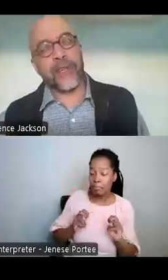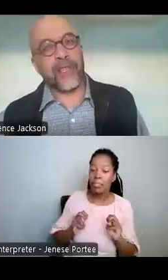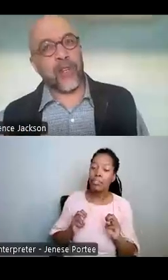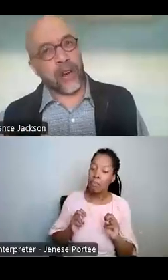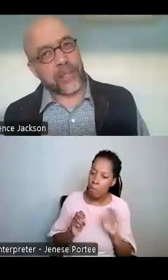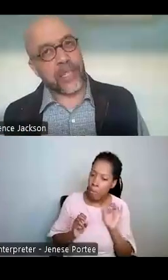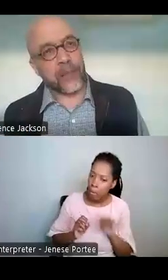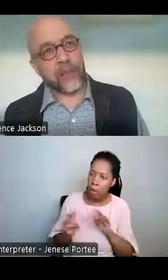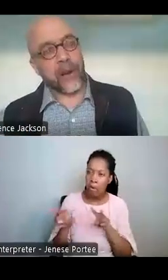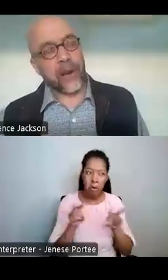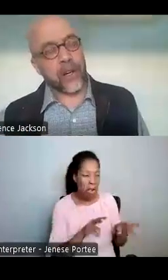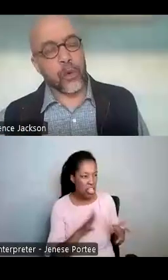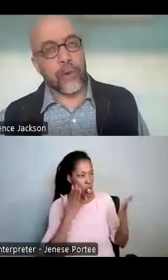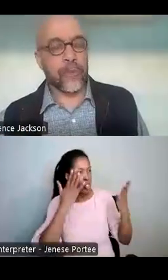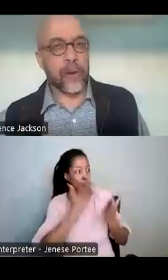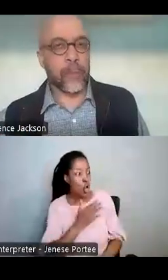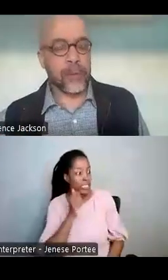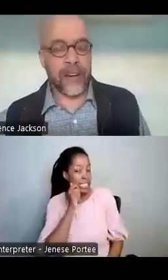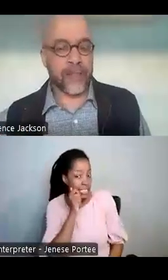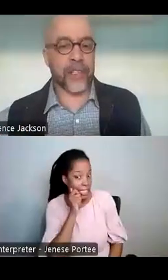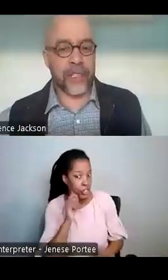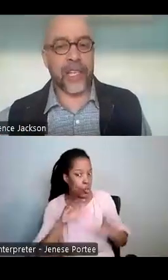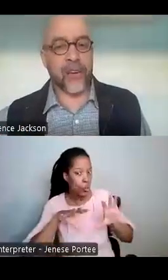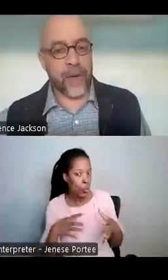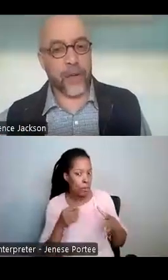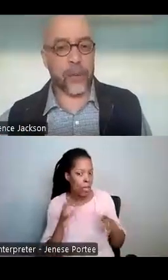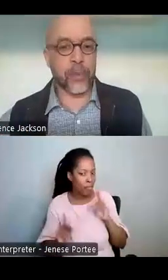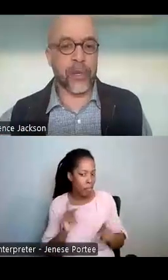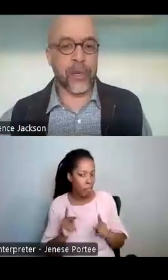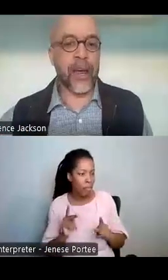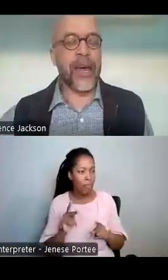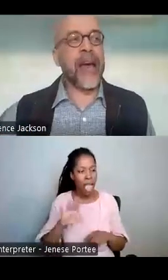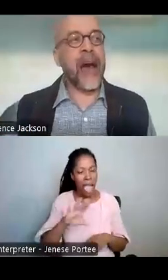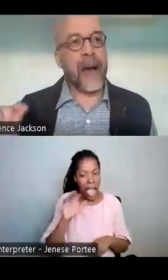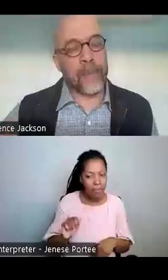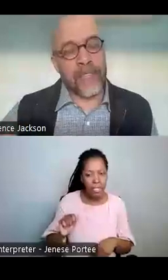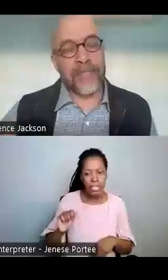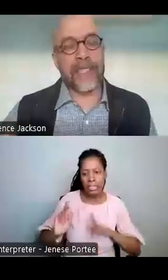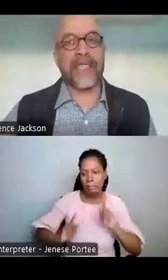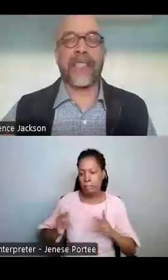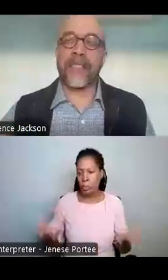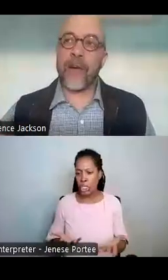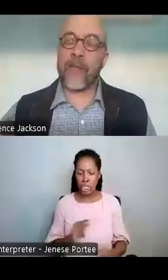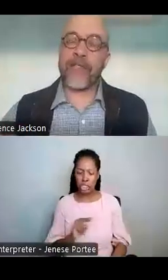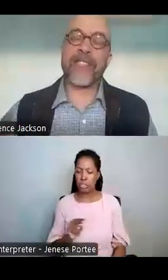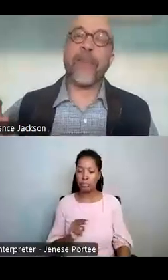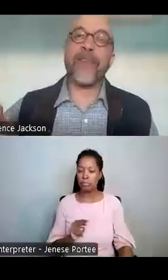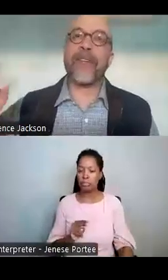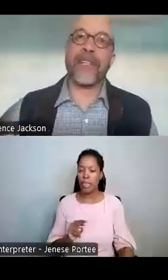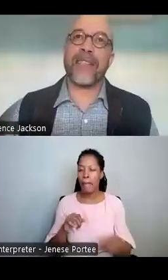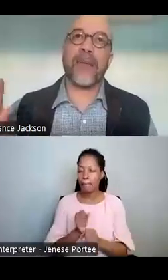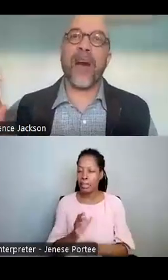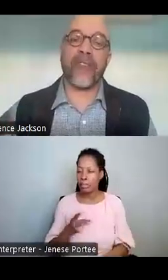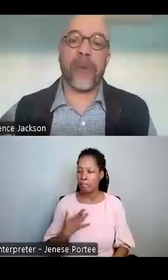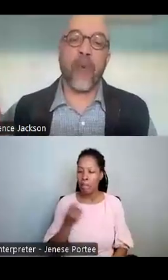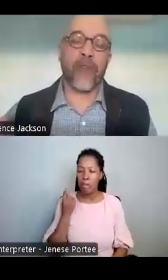it's a dark skinned group of people of African descent or African people here. gives us a sense of some of the things